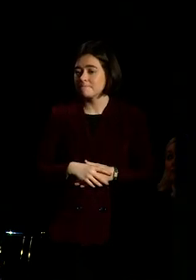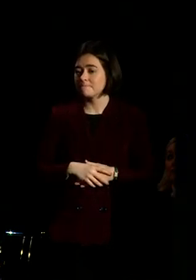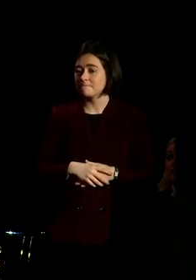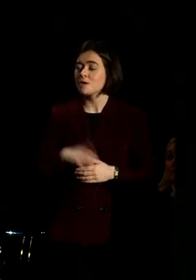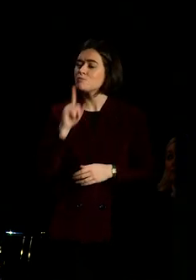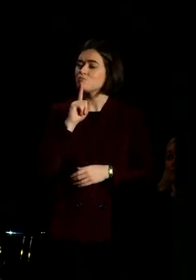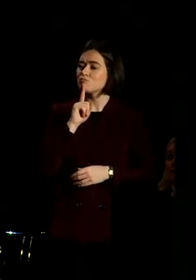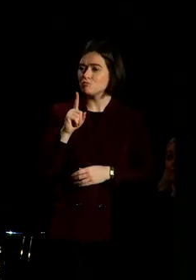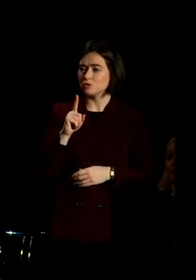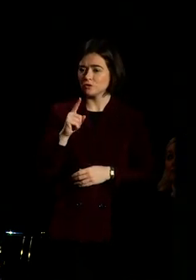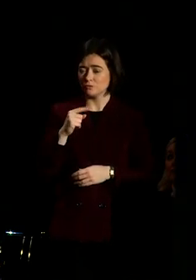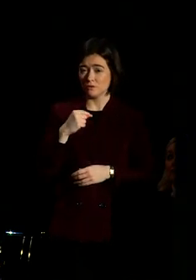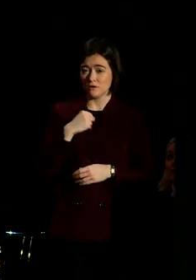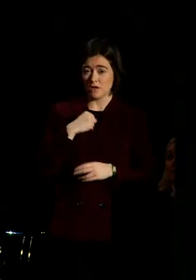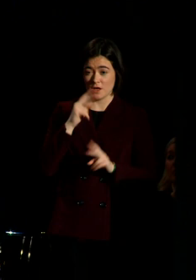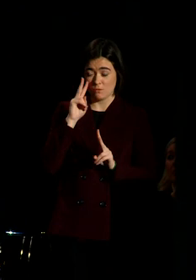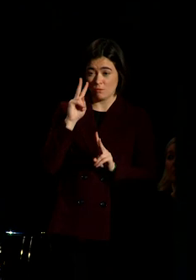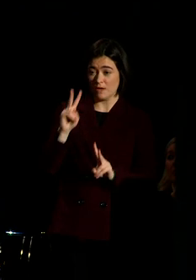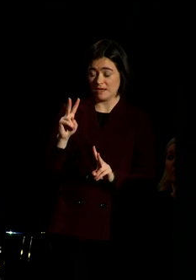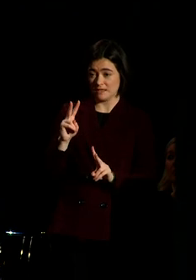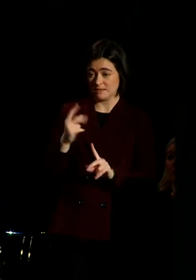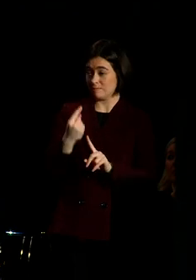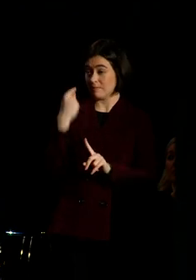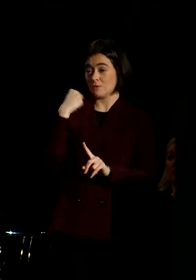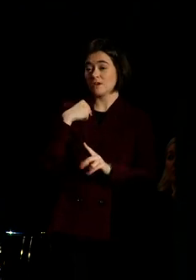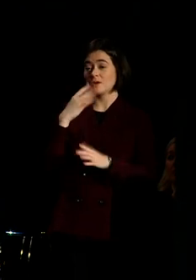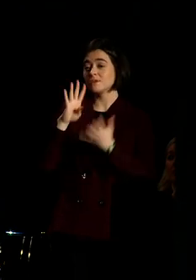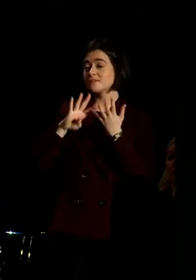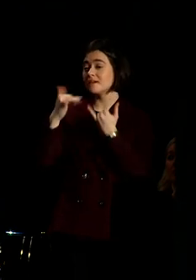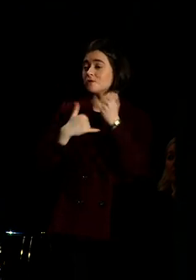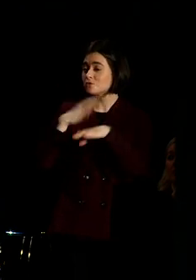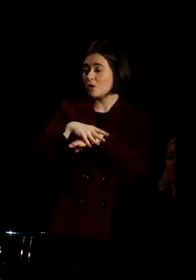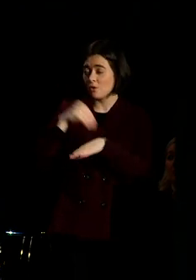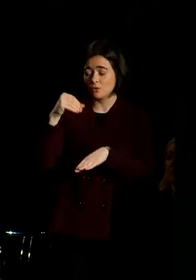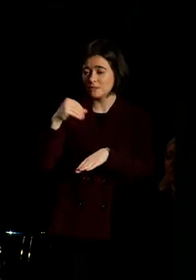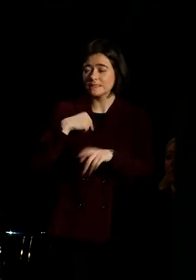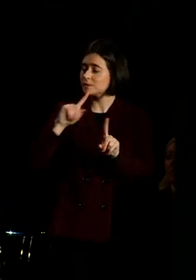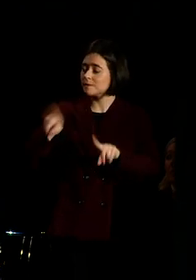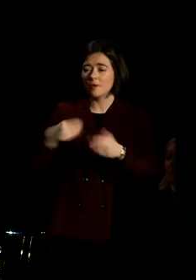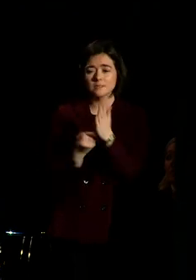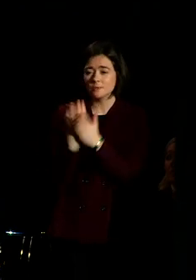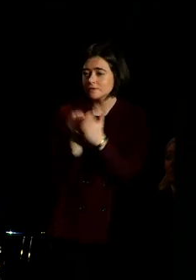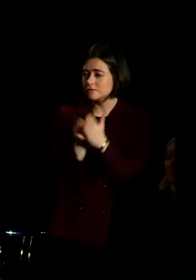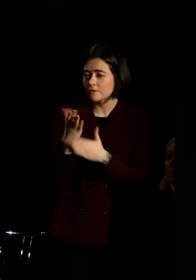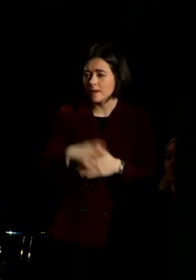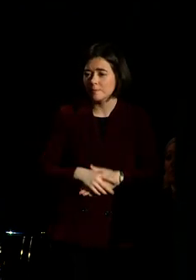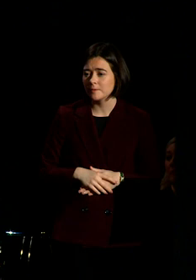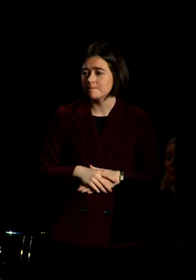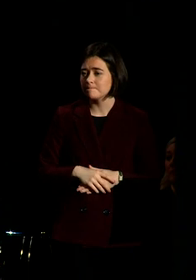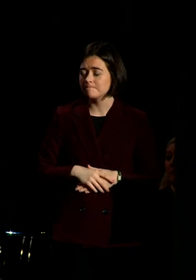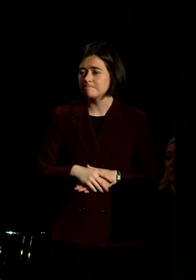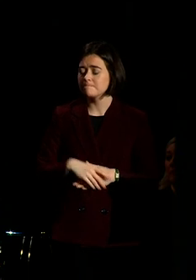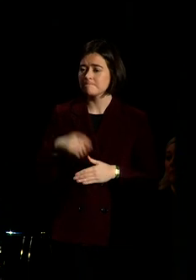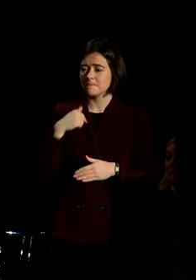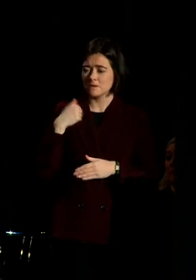1945. What I witnessed as a 9-year-old boy is impossible to describe.